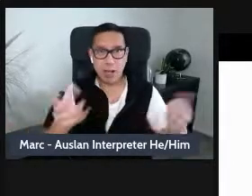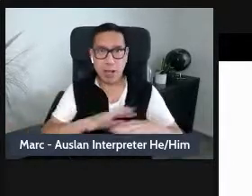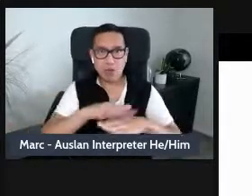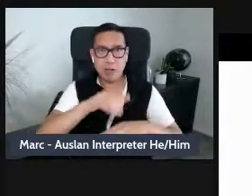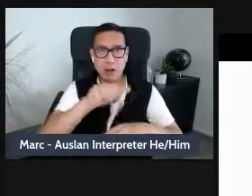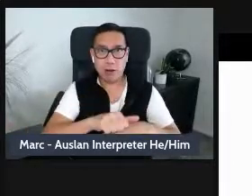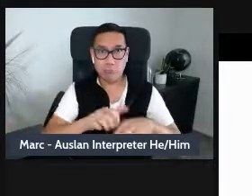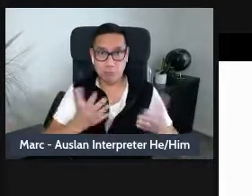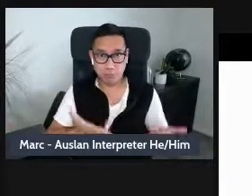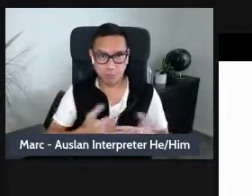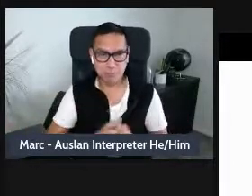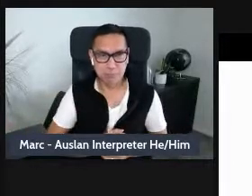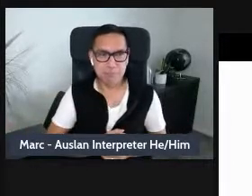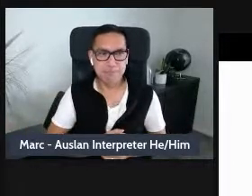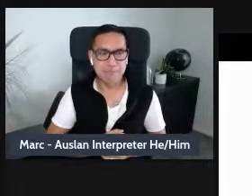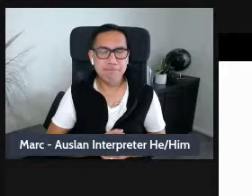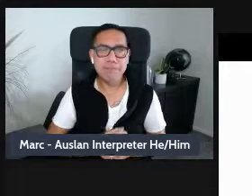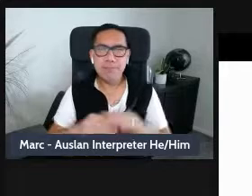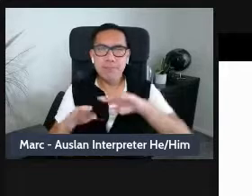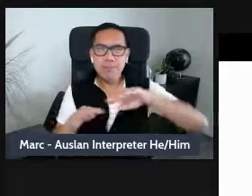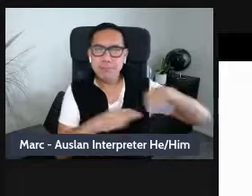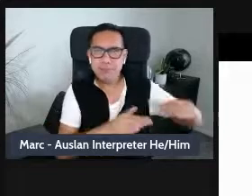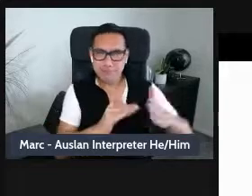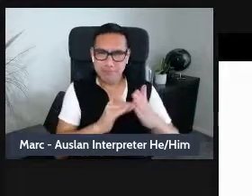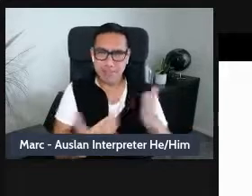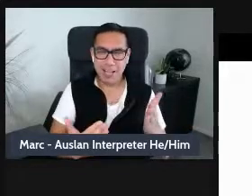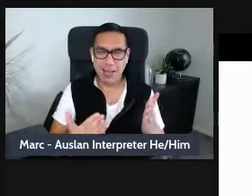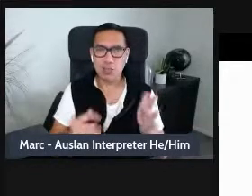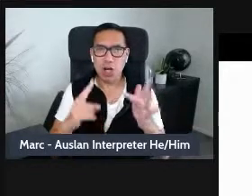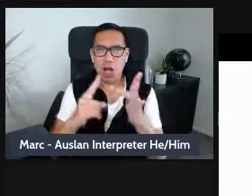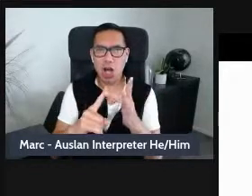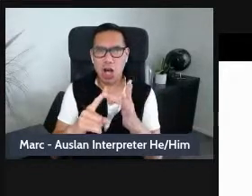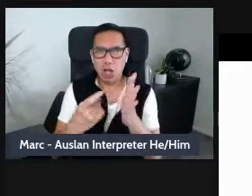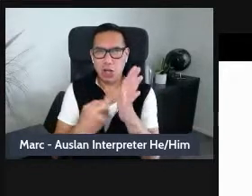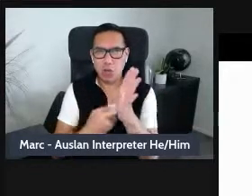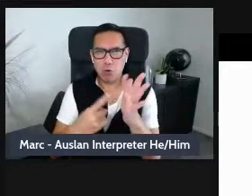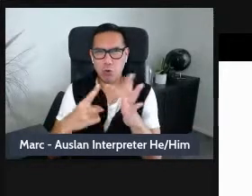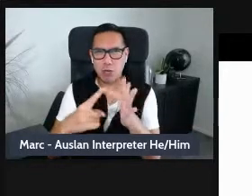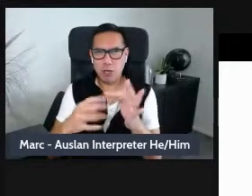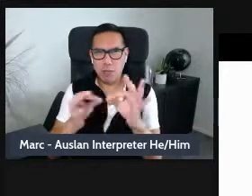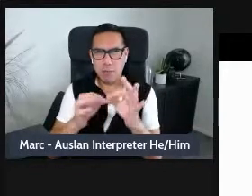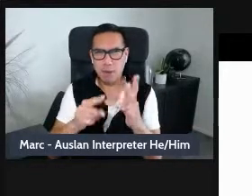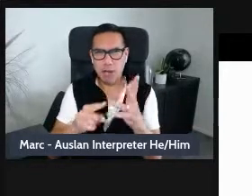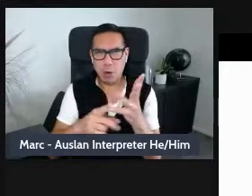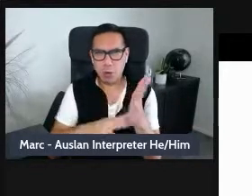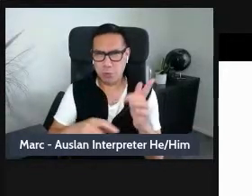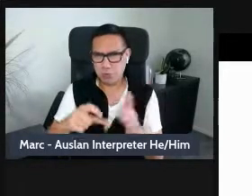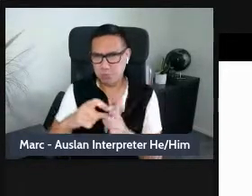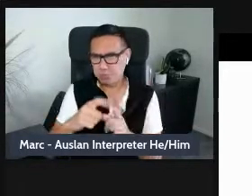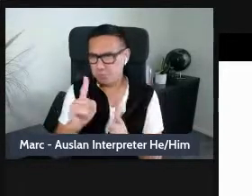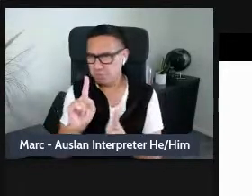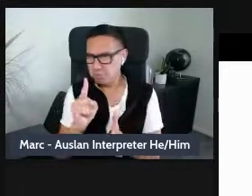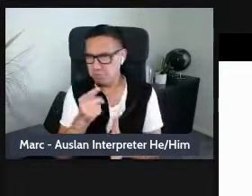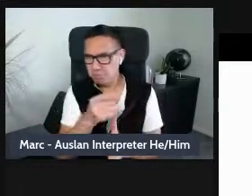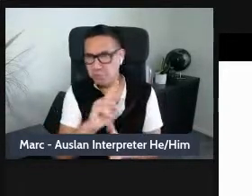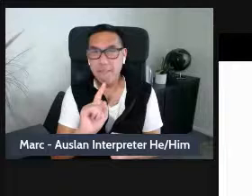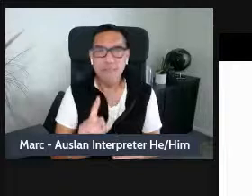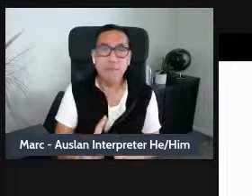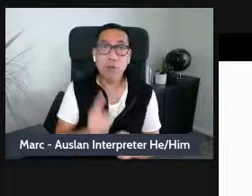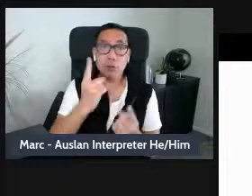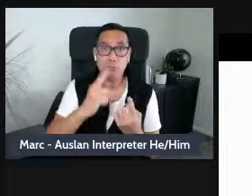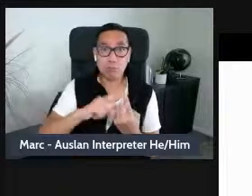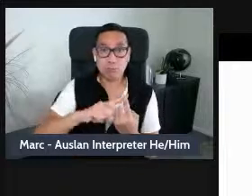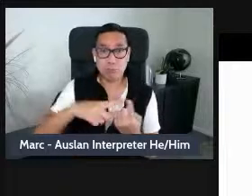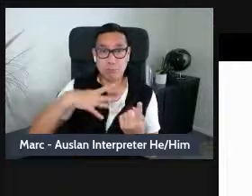So now a little bit about iRebound. And first of all, we'd like to talk a little bit